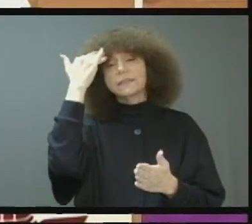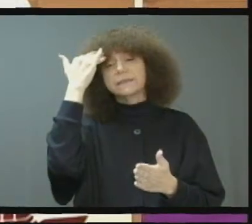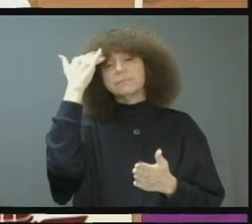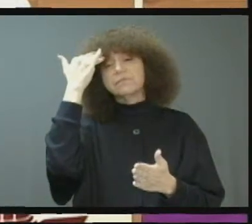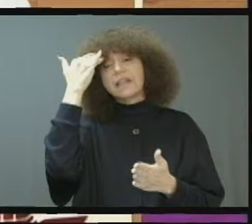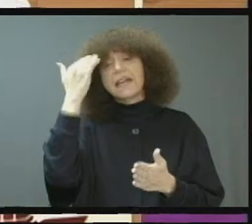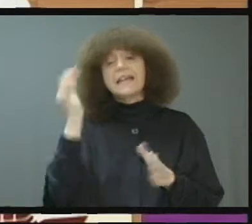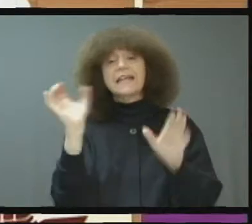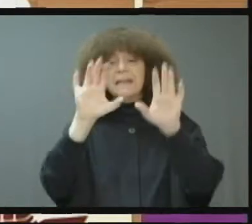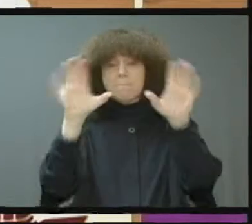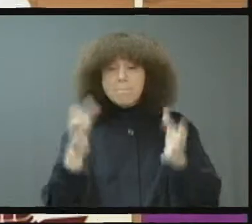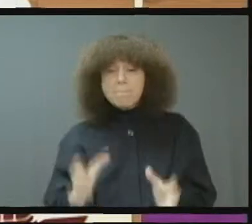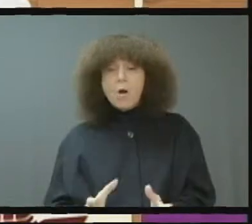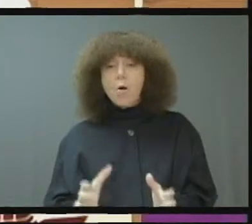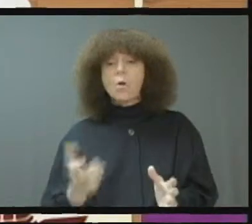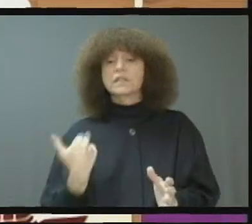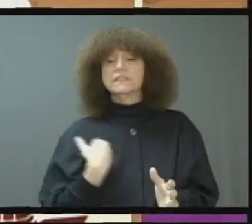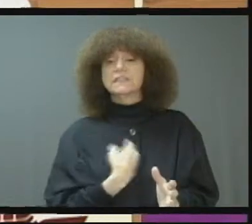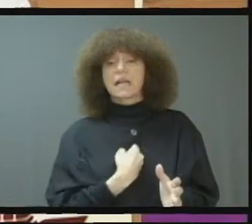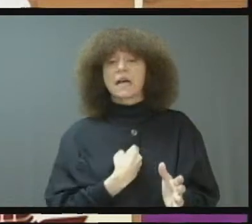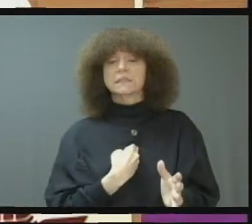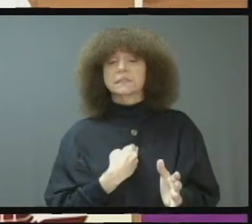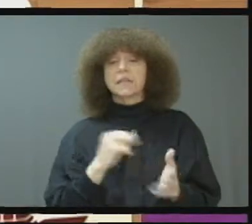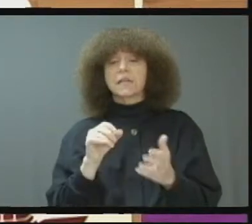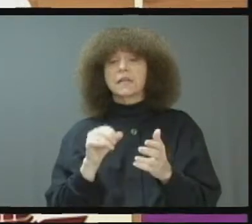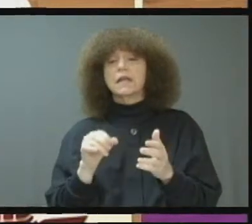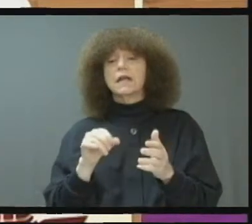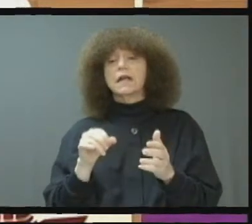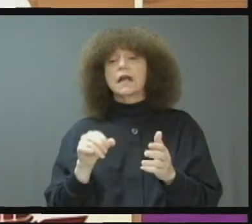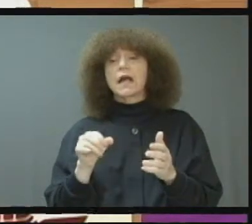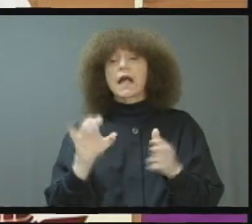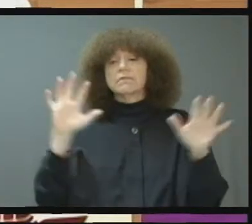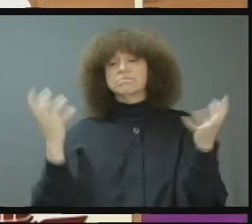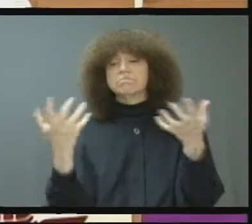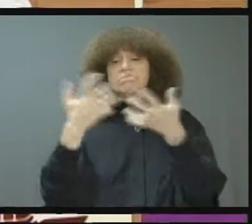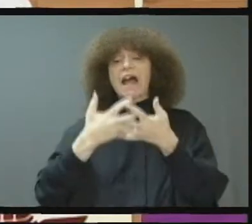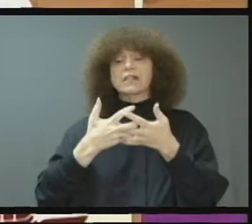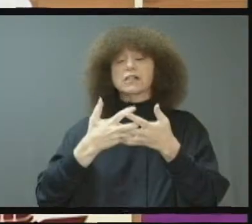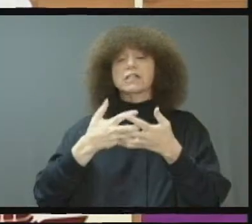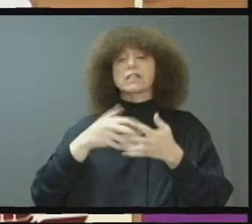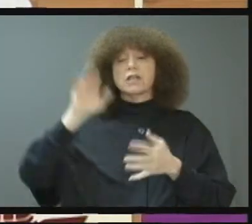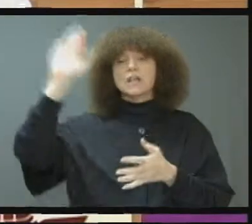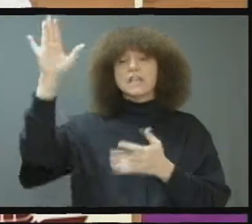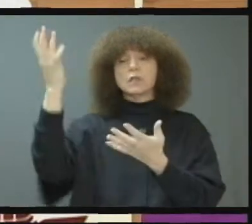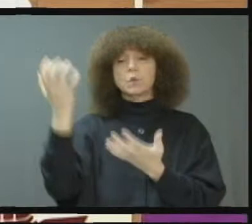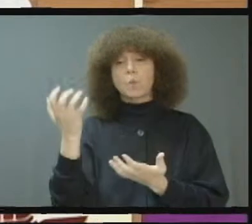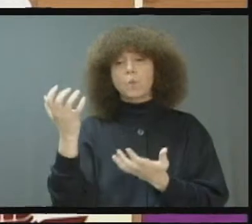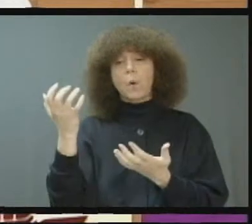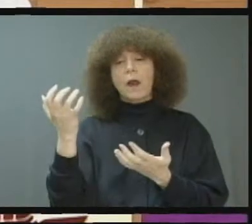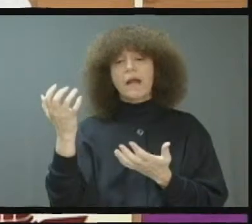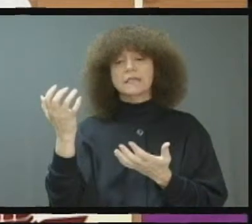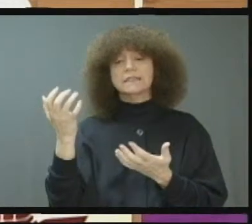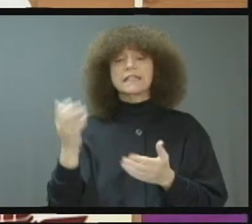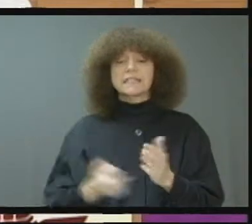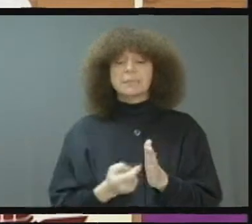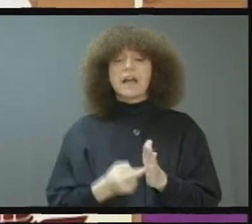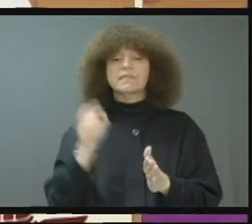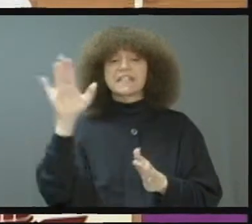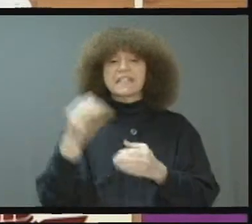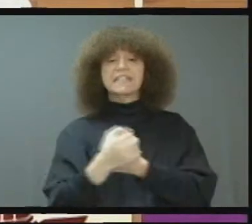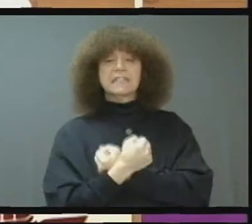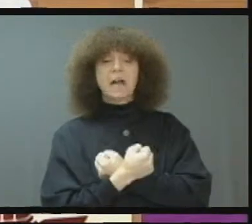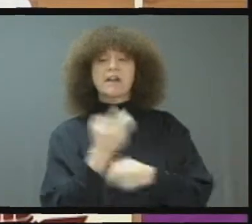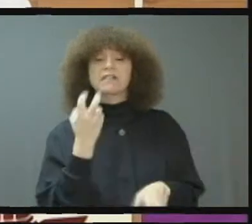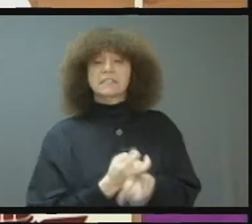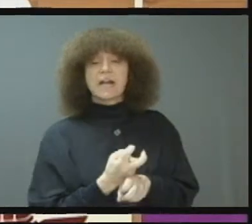us and our lives to his will and his ways. Sometimes his love is tough, but it's